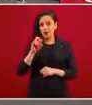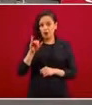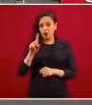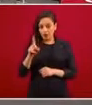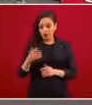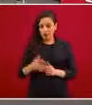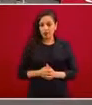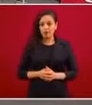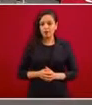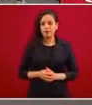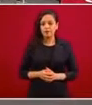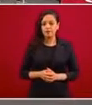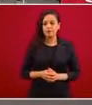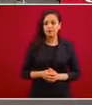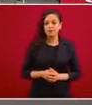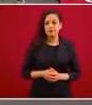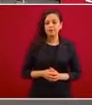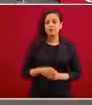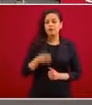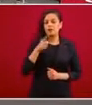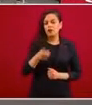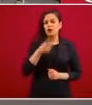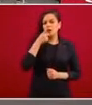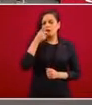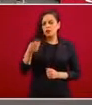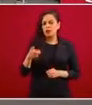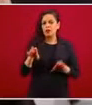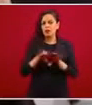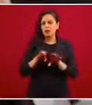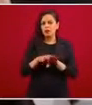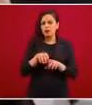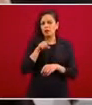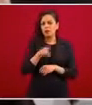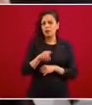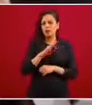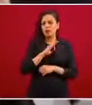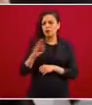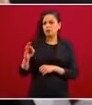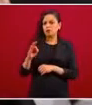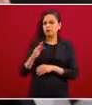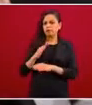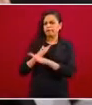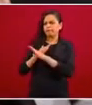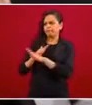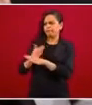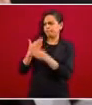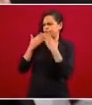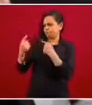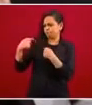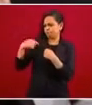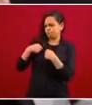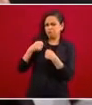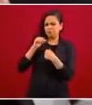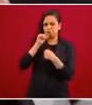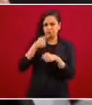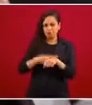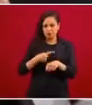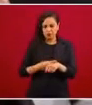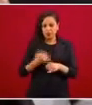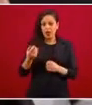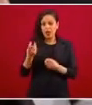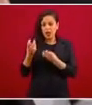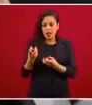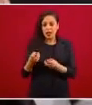these cases that has been implemented to monitor this immunity that you've been talking about? And what's going to happen with